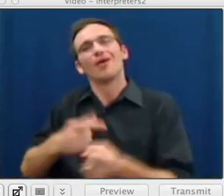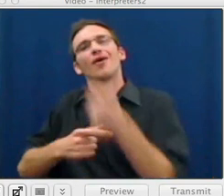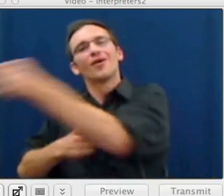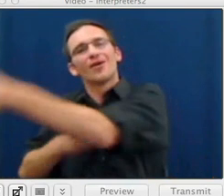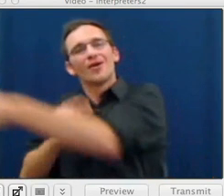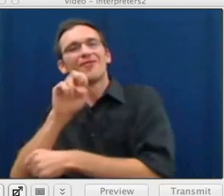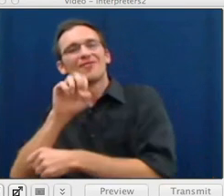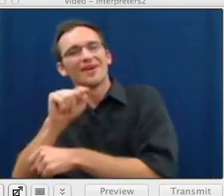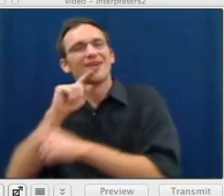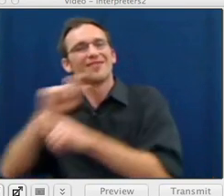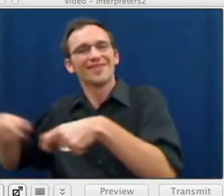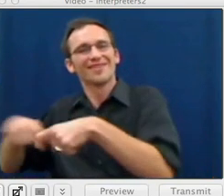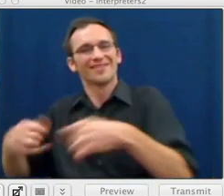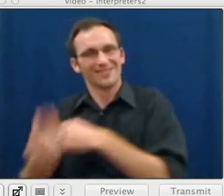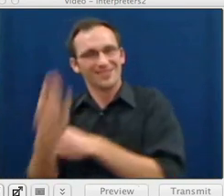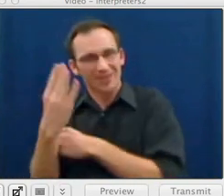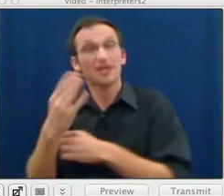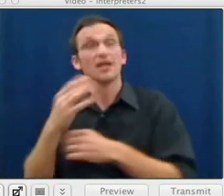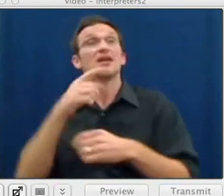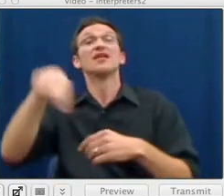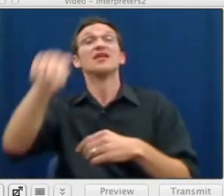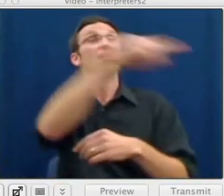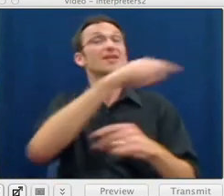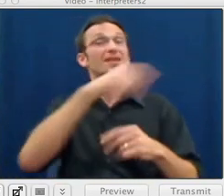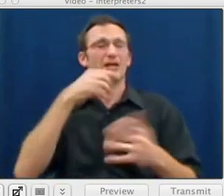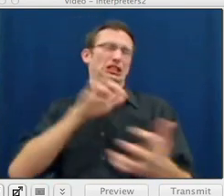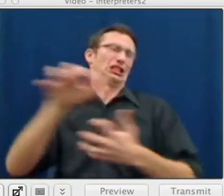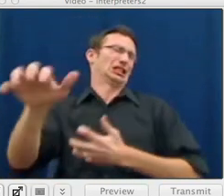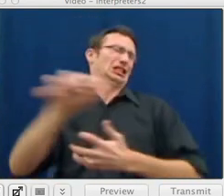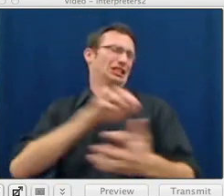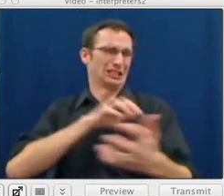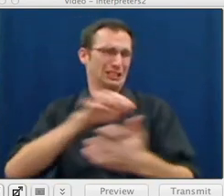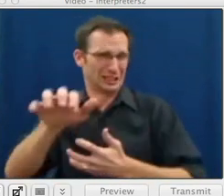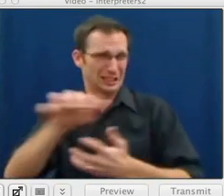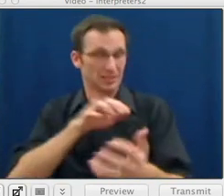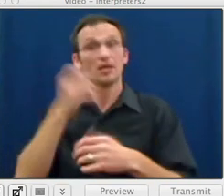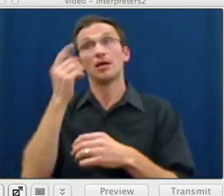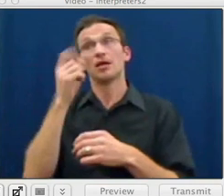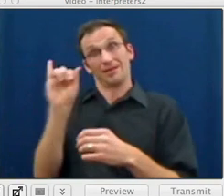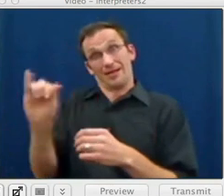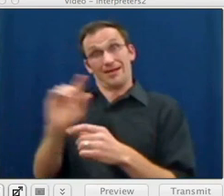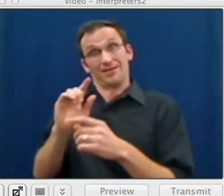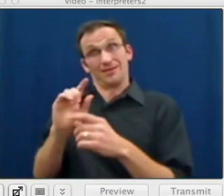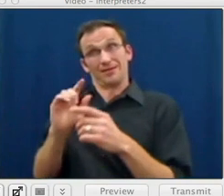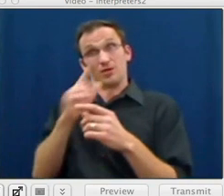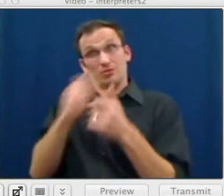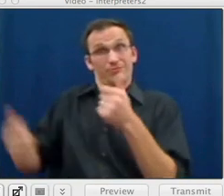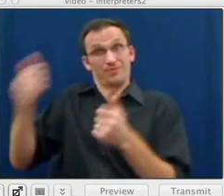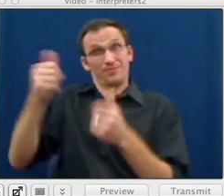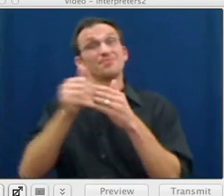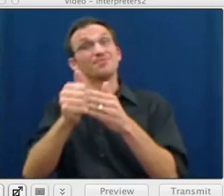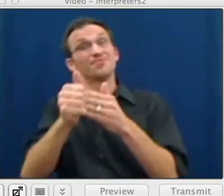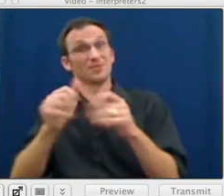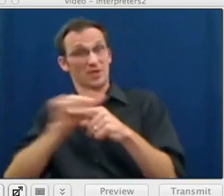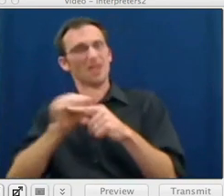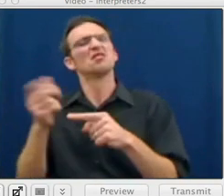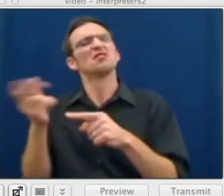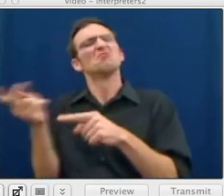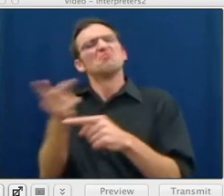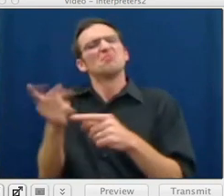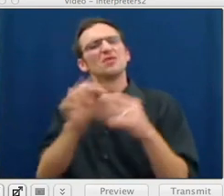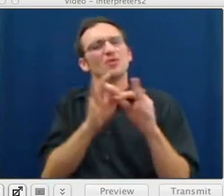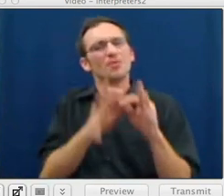teacher who is leading this training and who the interpreter knows very well because she has interpreted for her before says, can we please get a new interpreter in a joking